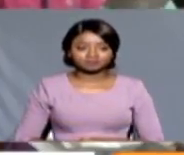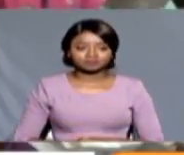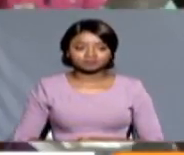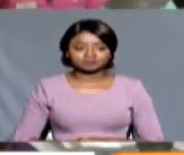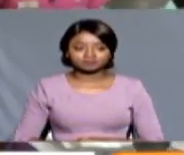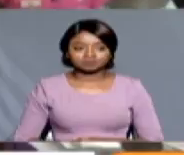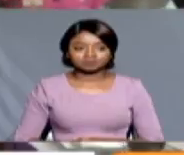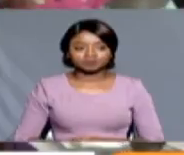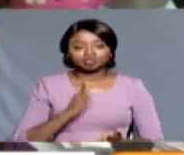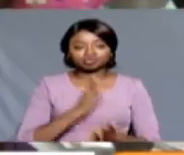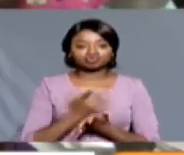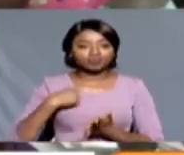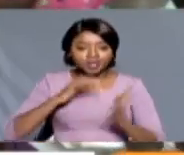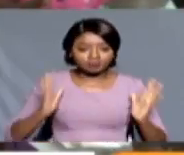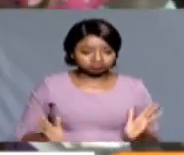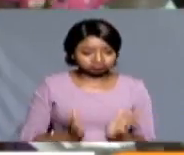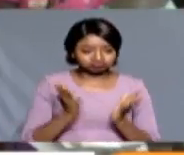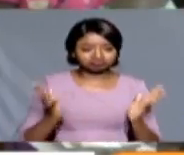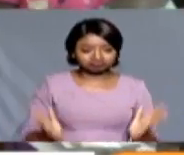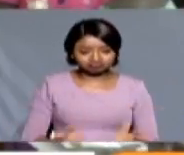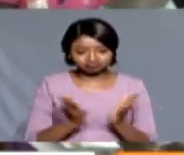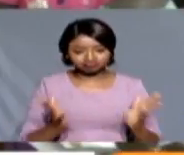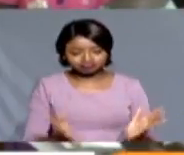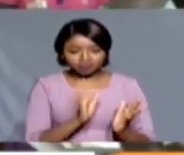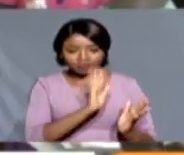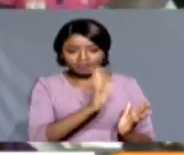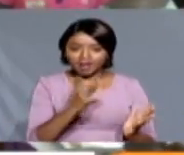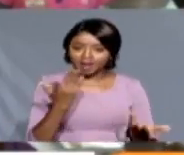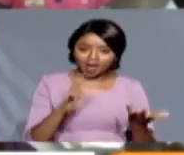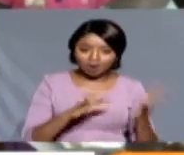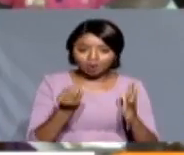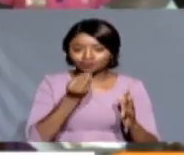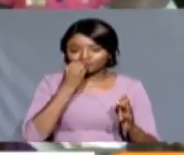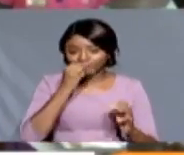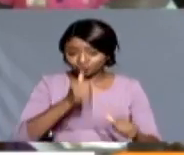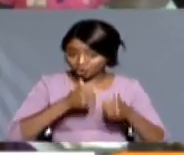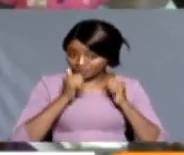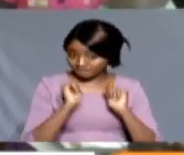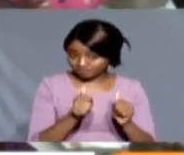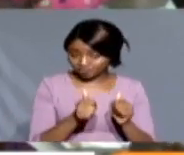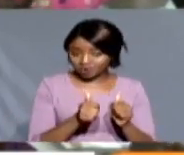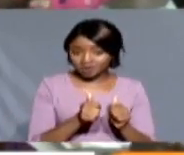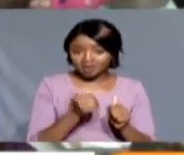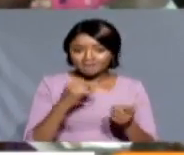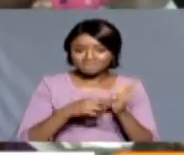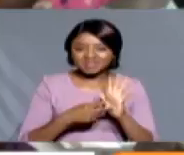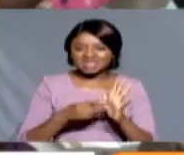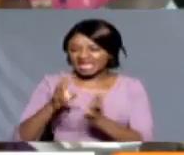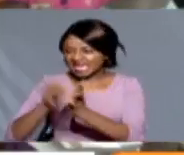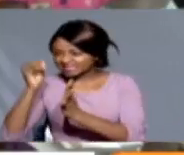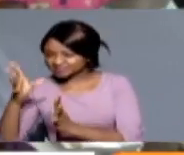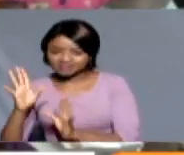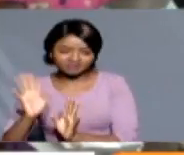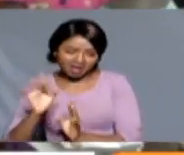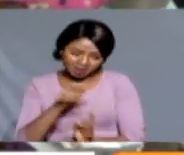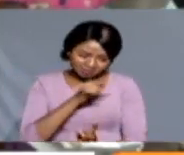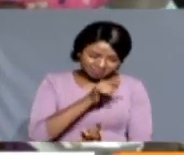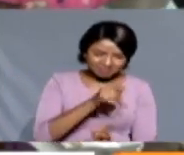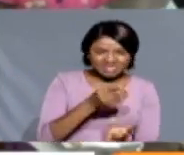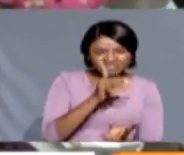to mobilize them on how to do good nutrition with what they have. You don't have to get expensive foods